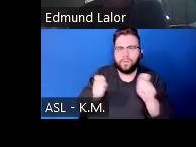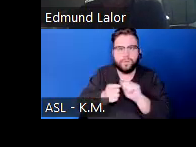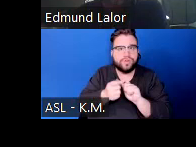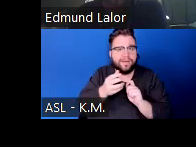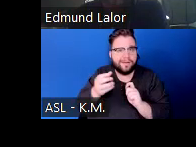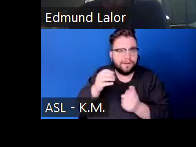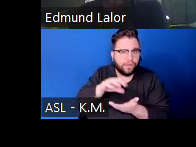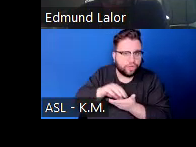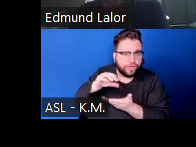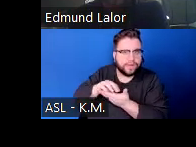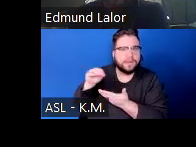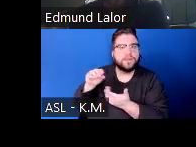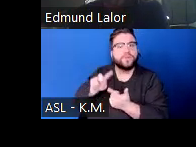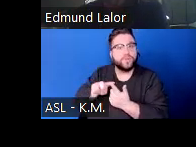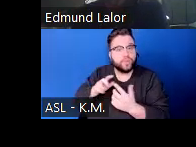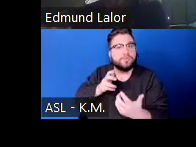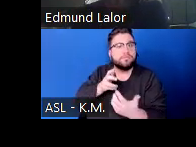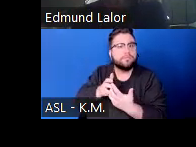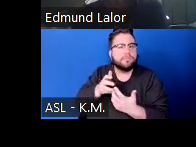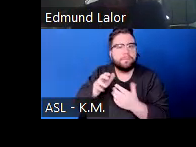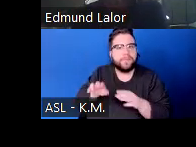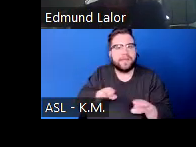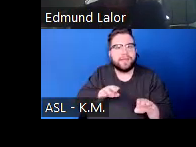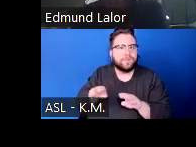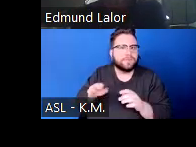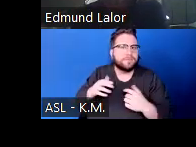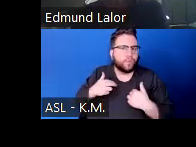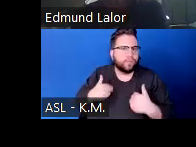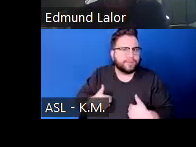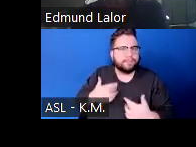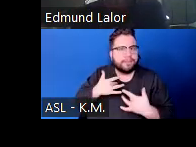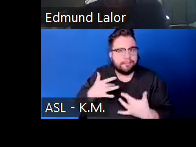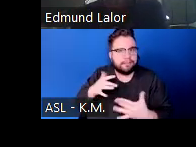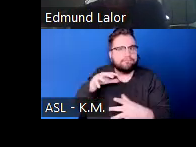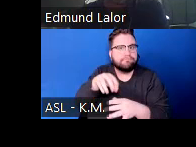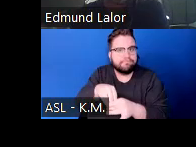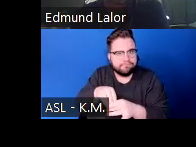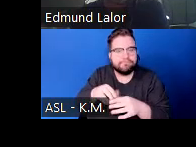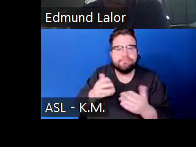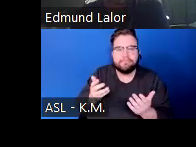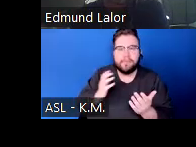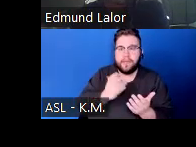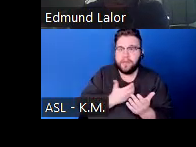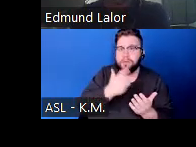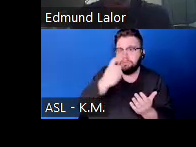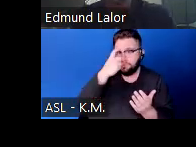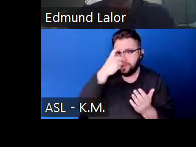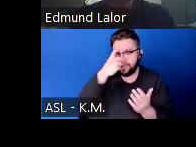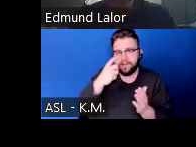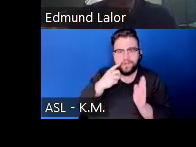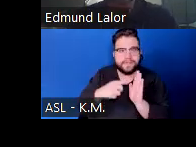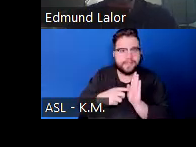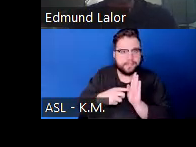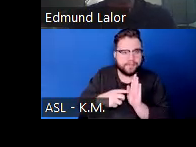we as human beings engage in. So one way I like to describe this is to say that, you know, our brains, for example, don't allow us to see